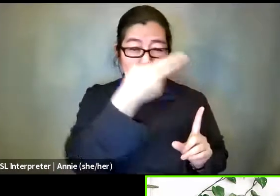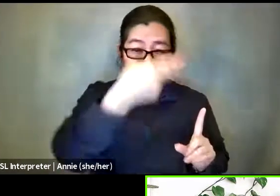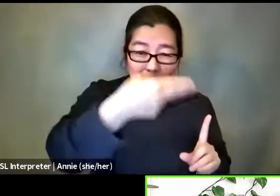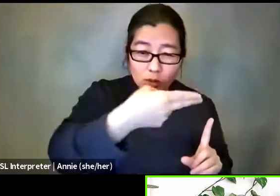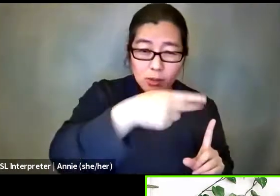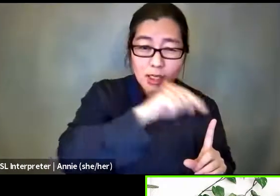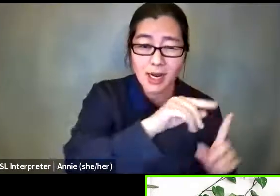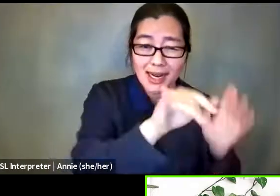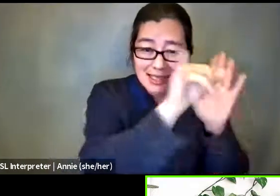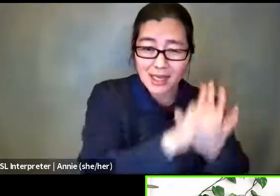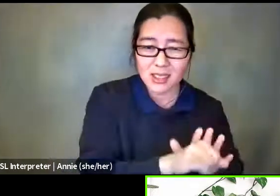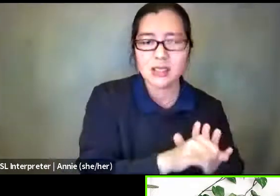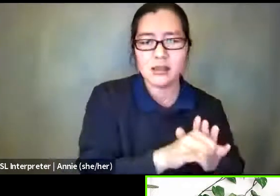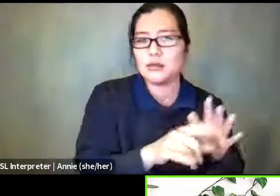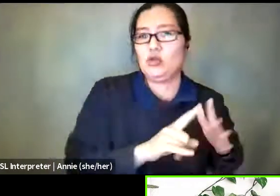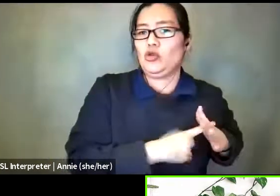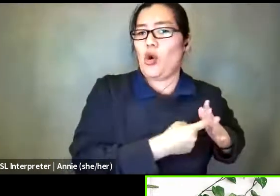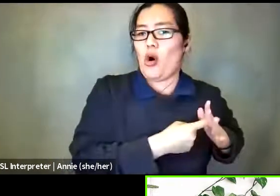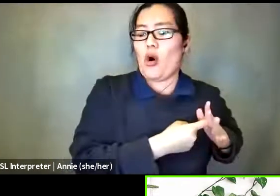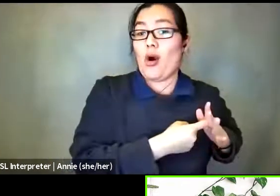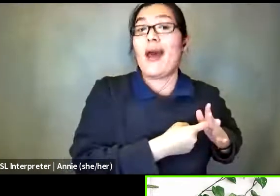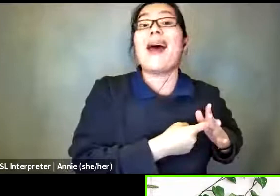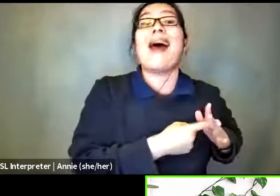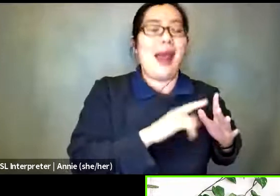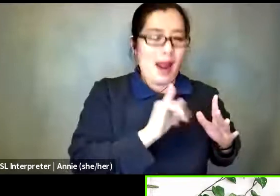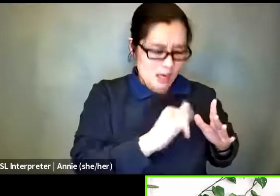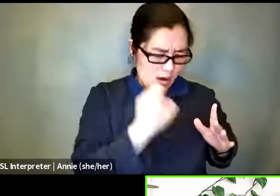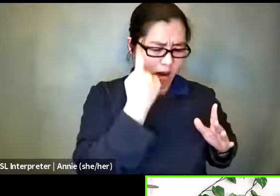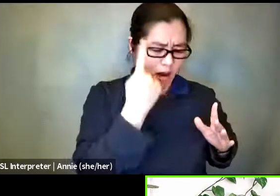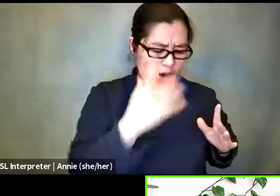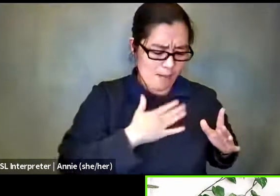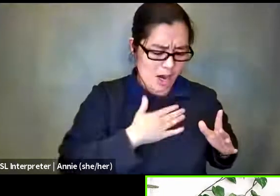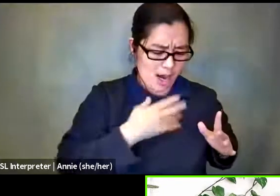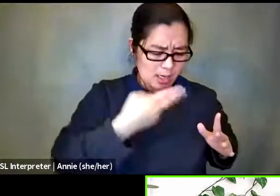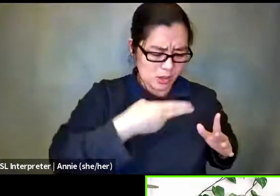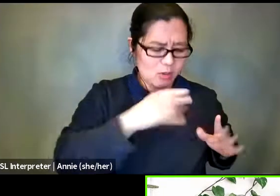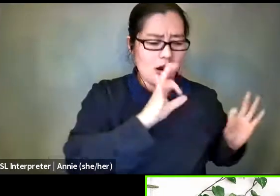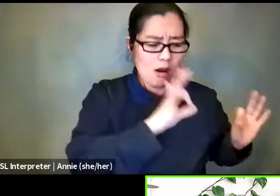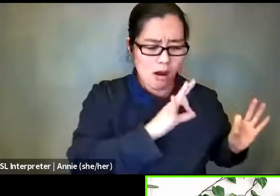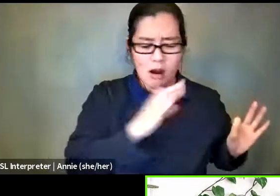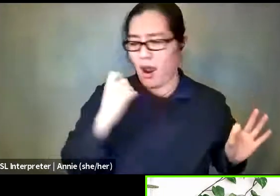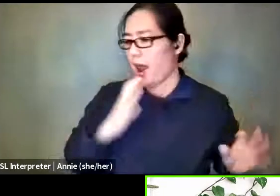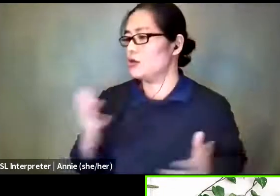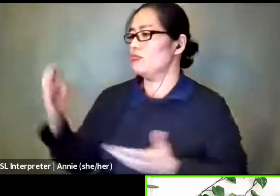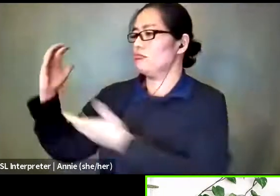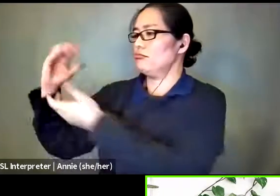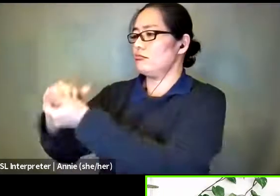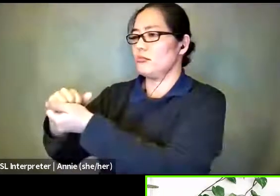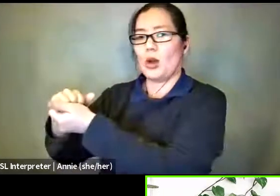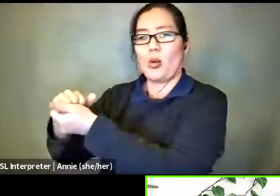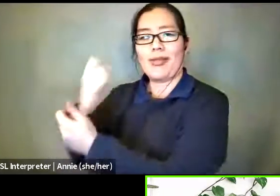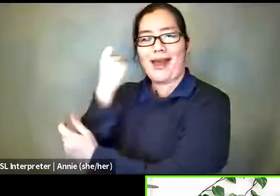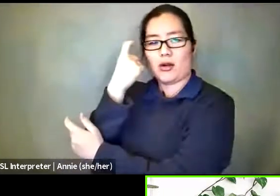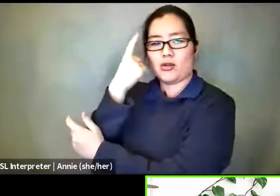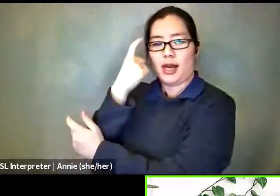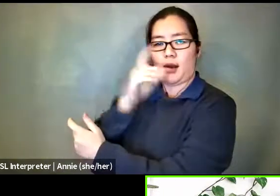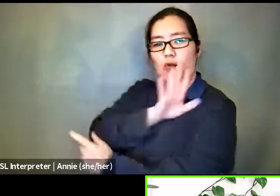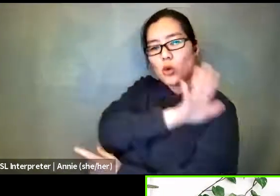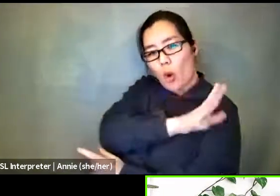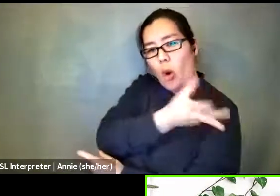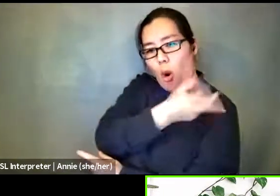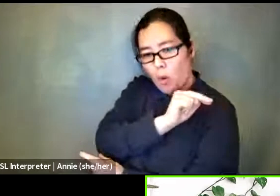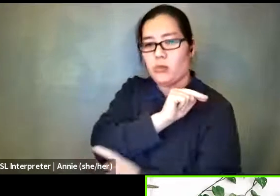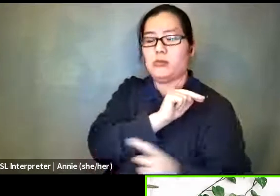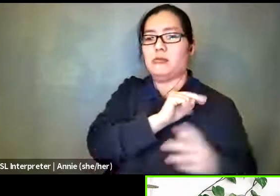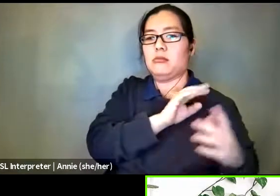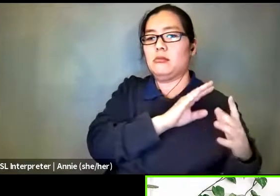also building those accountable relationships with that understanding so that you know exactly what's happened, where you